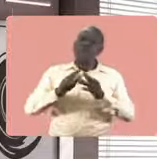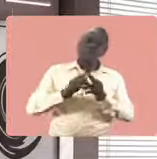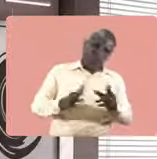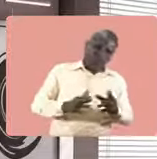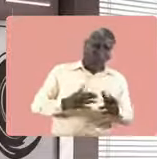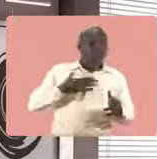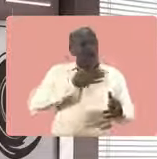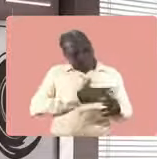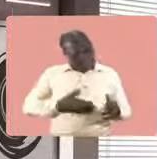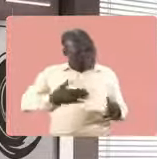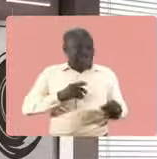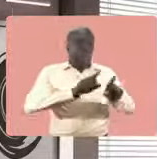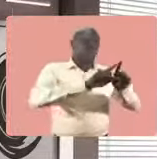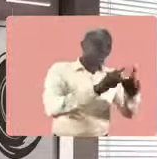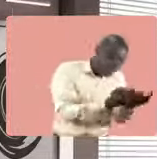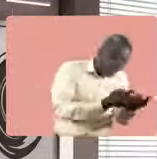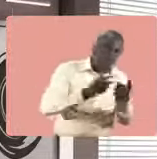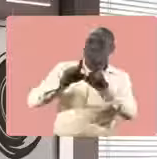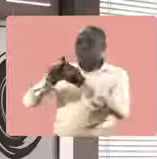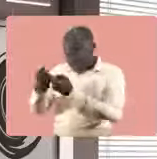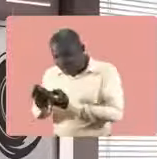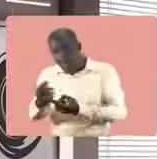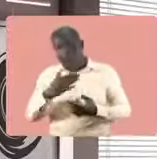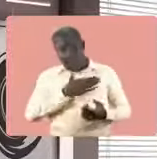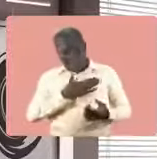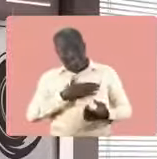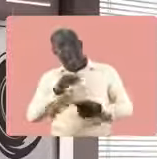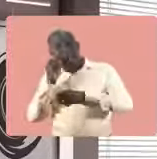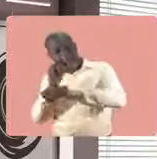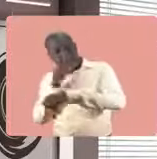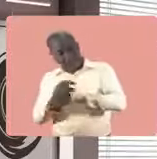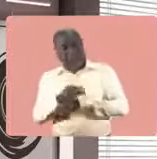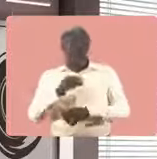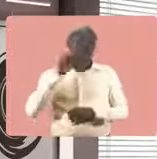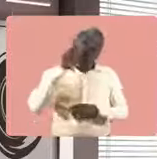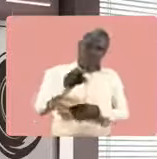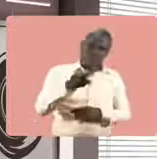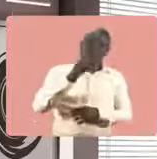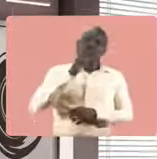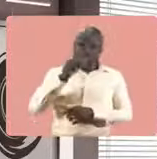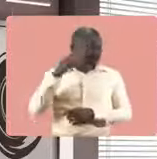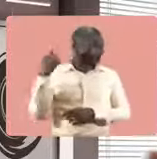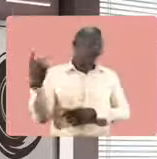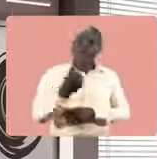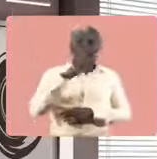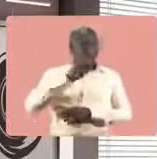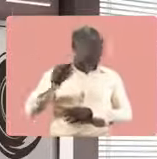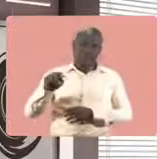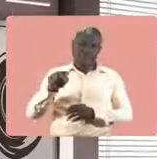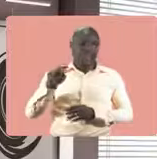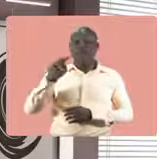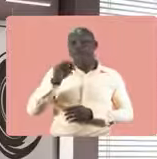enti amanyosam no a abano me babe kasa kire wo a wute me na no pese enye won kwa ena aye mpp